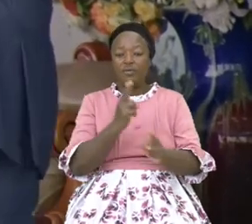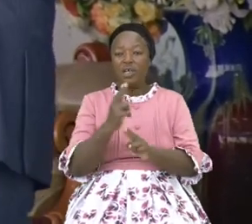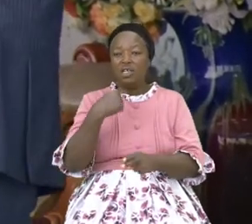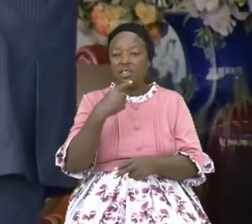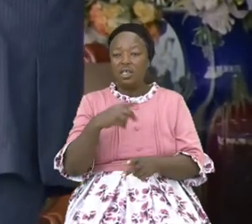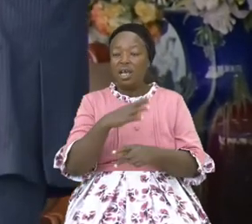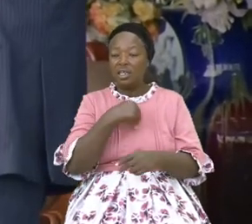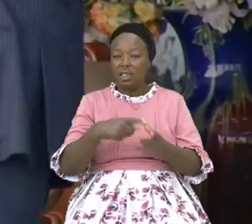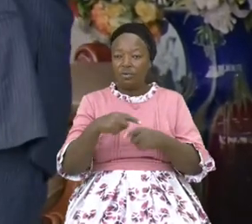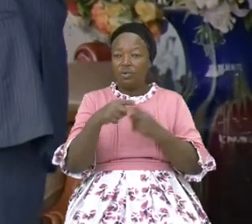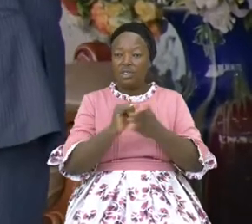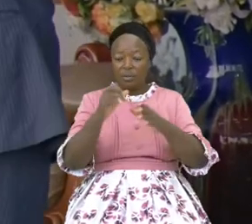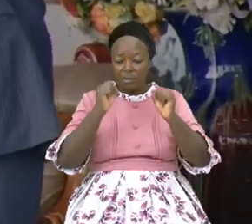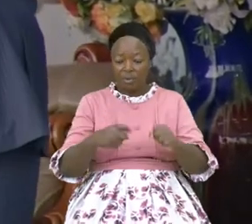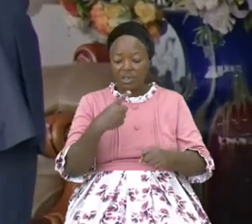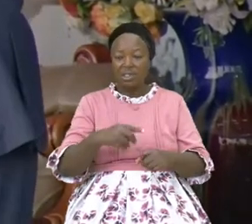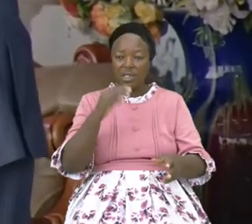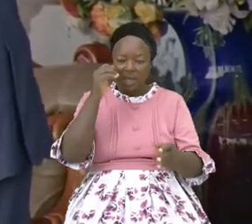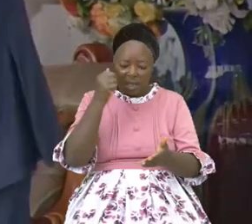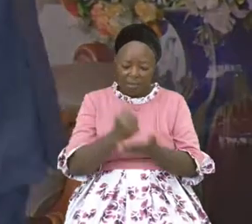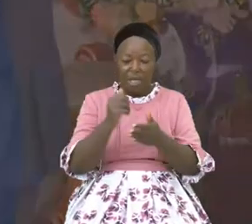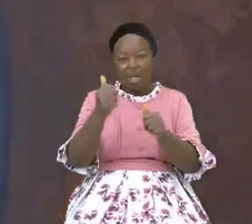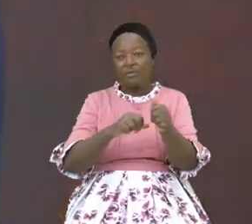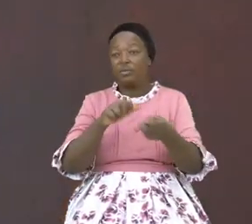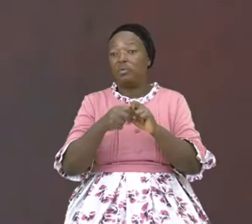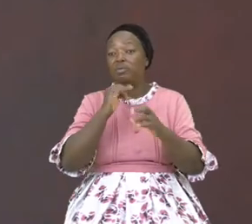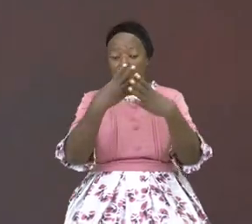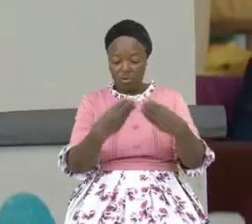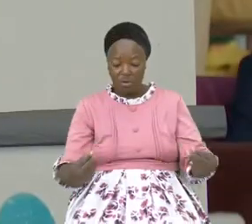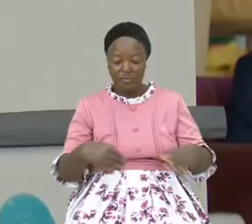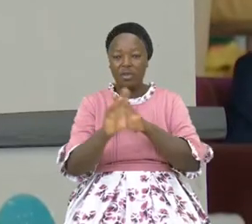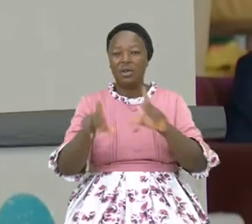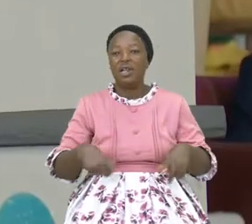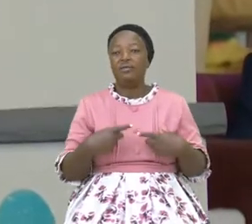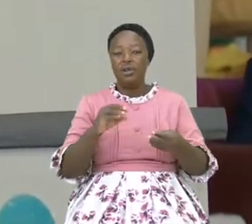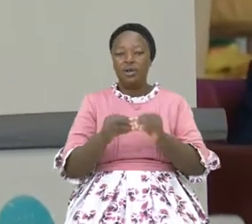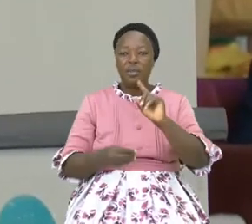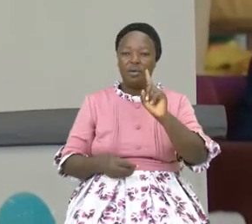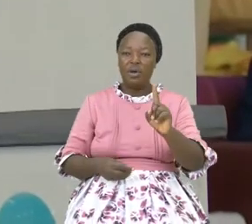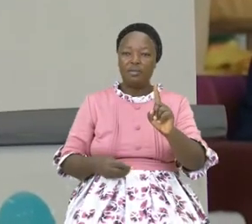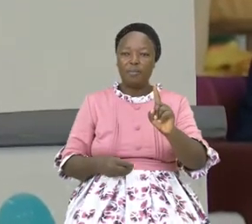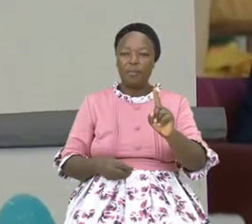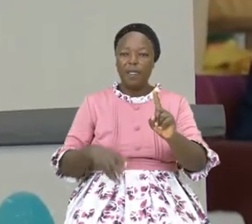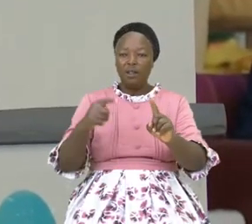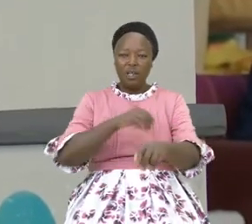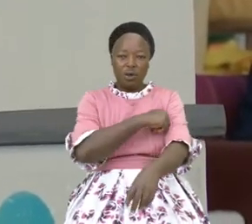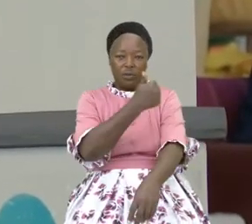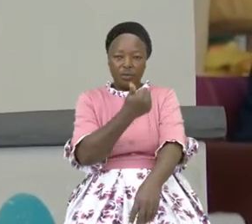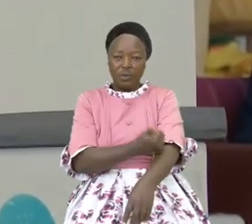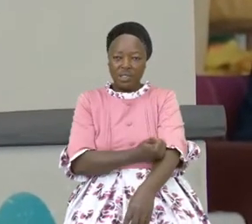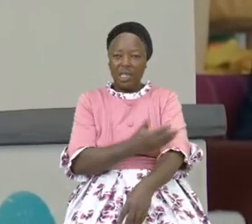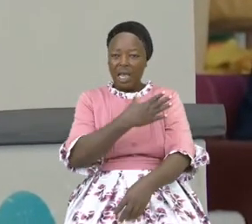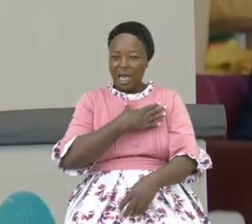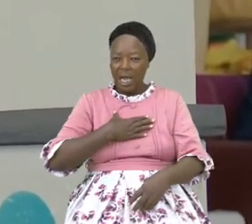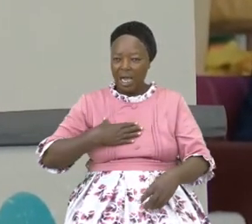says amen, every problem is solved in your life. Look at number one, the authority